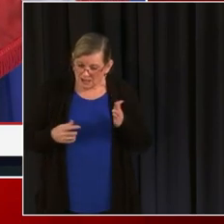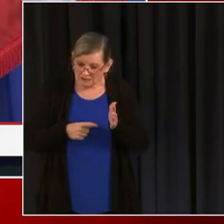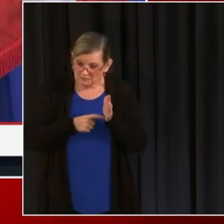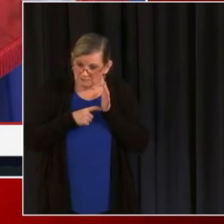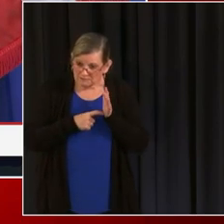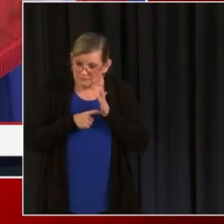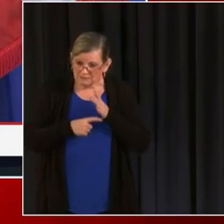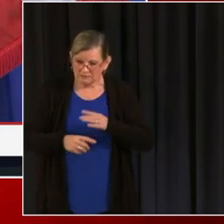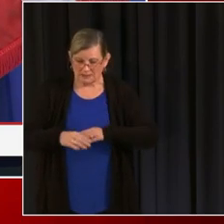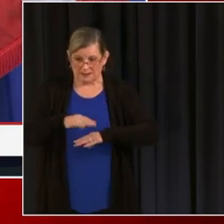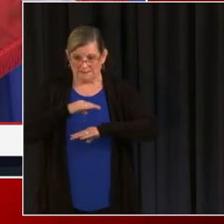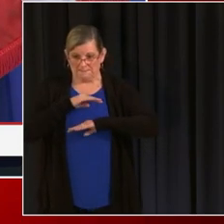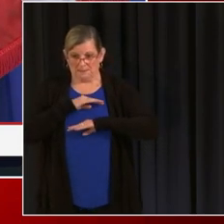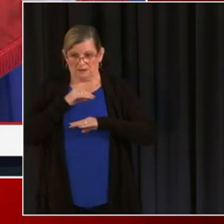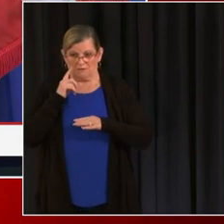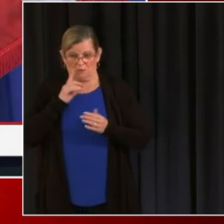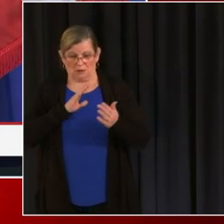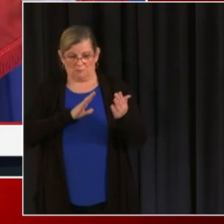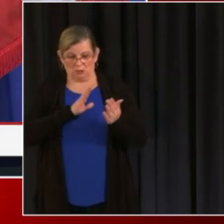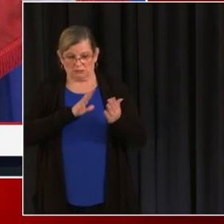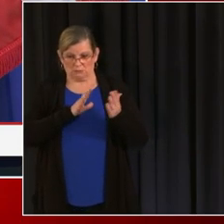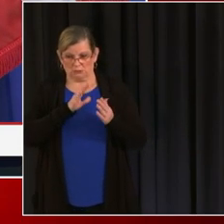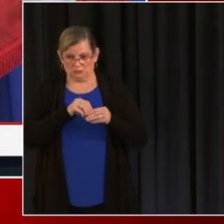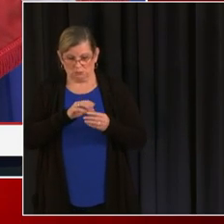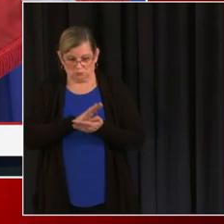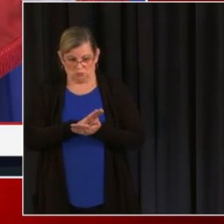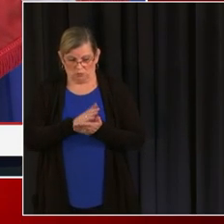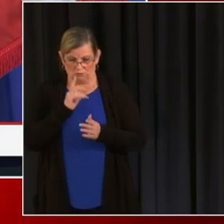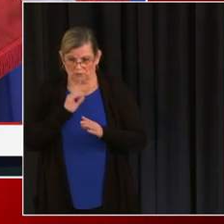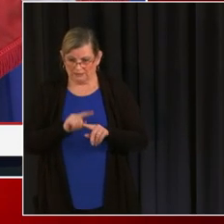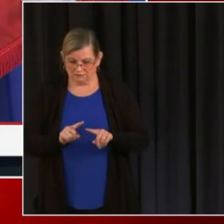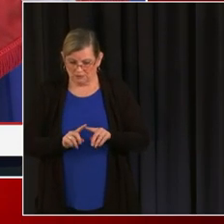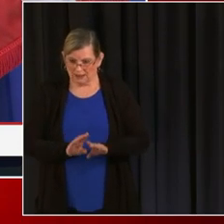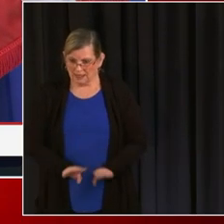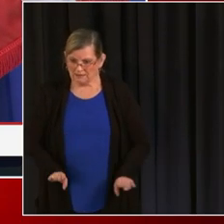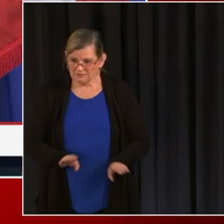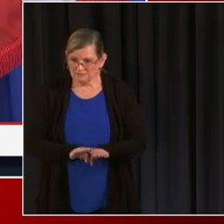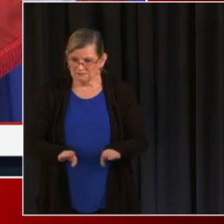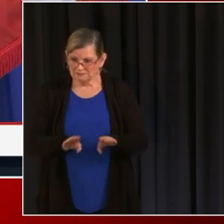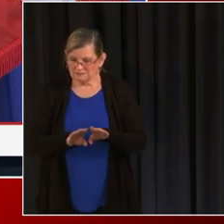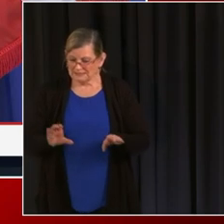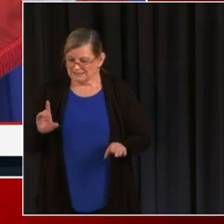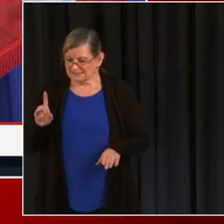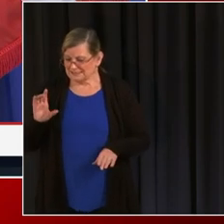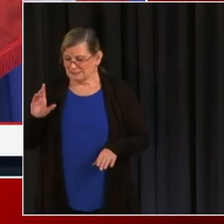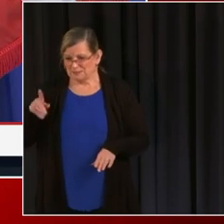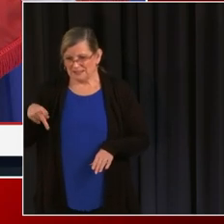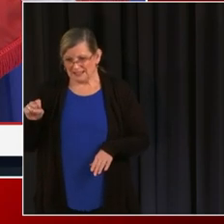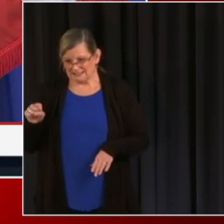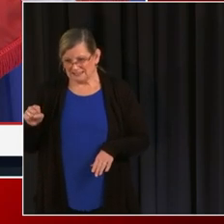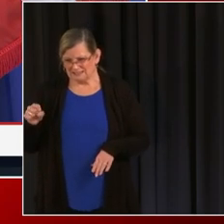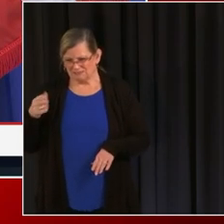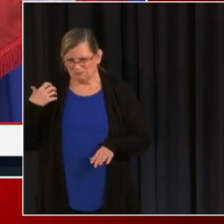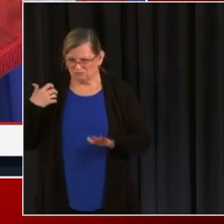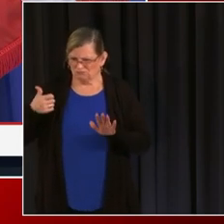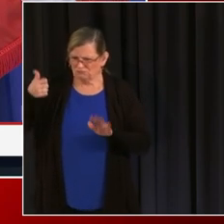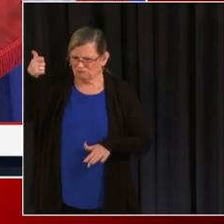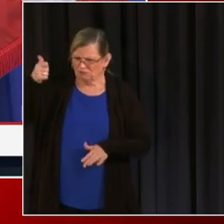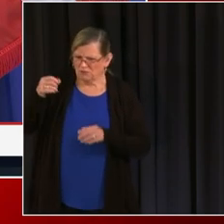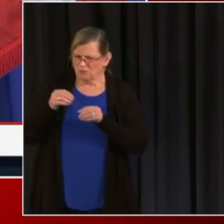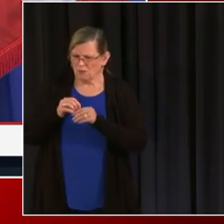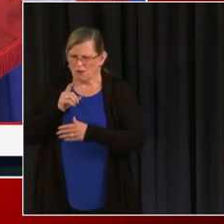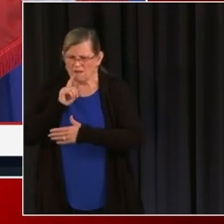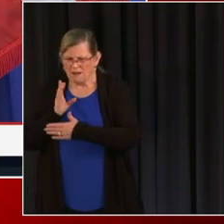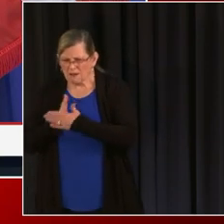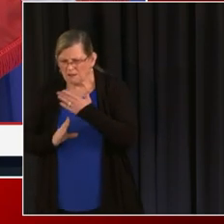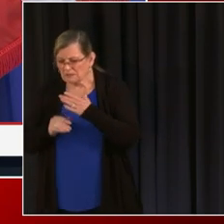for in-person learning at the elementary level. The chancellor at the town hall yesterday was a little more modest and